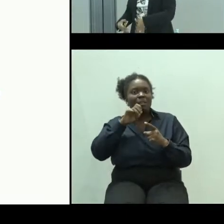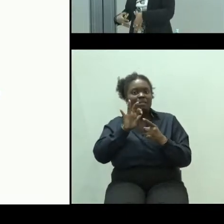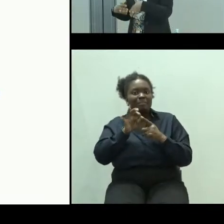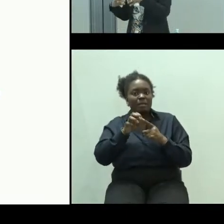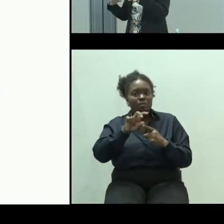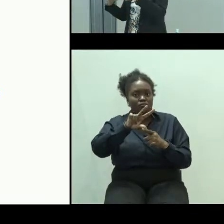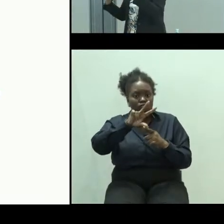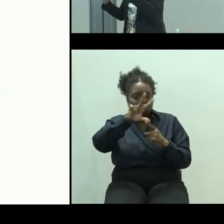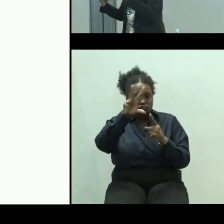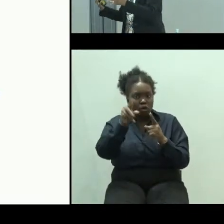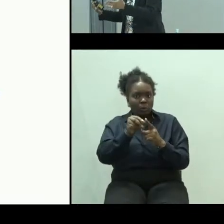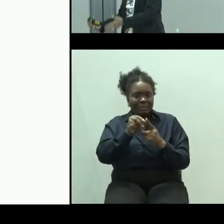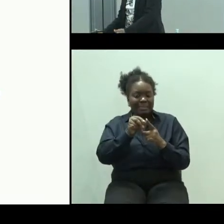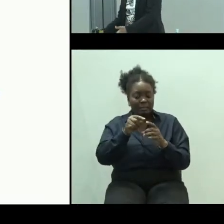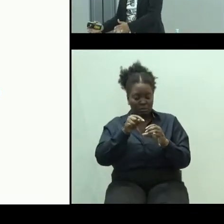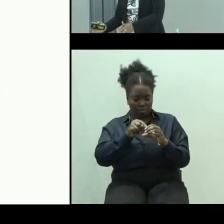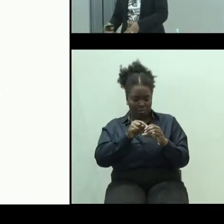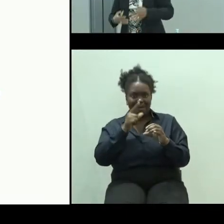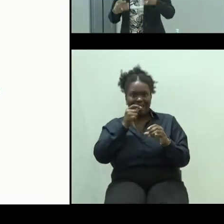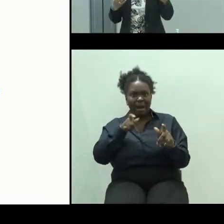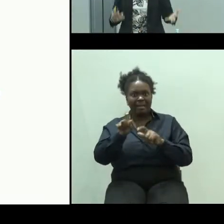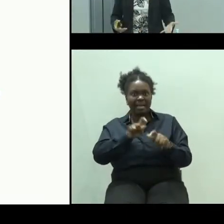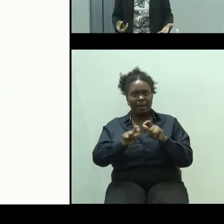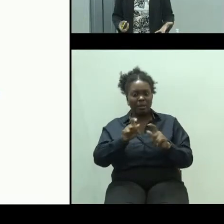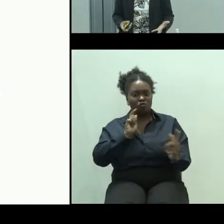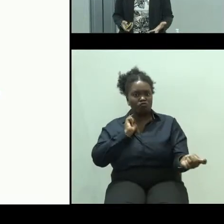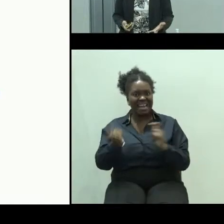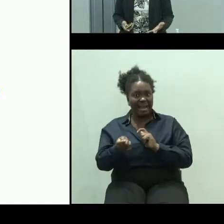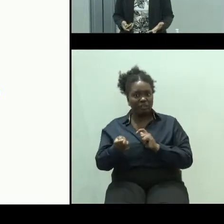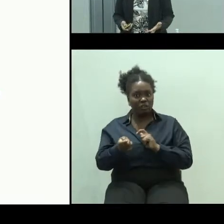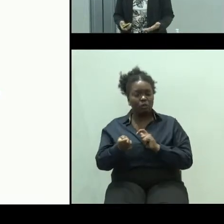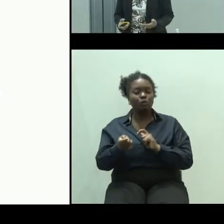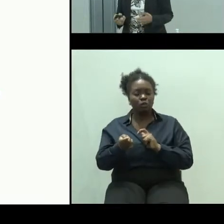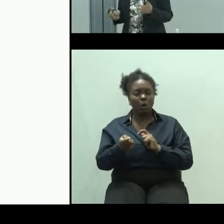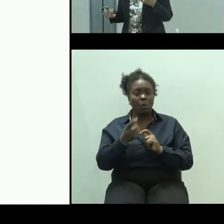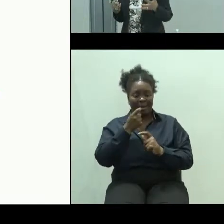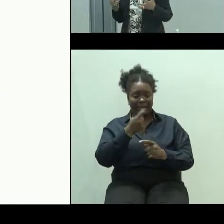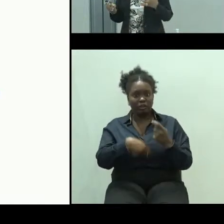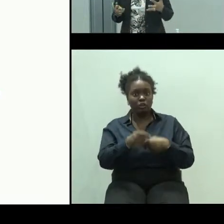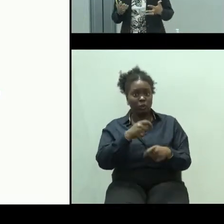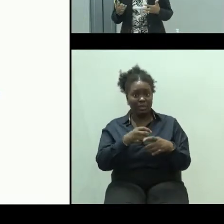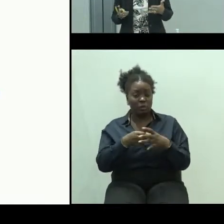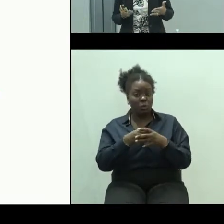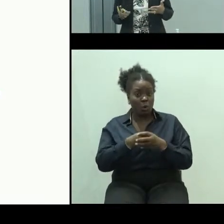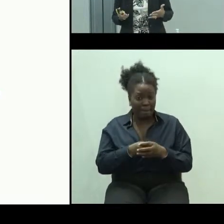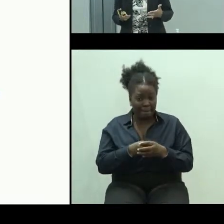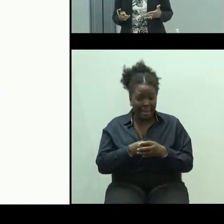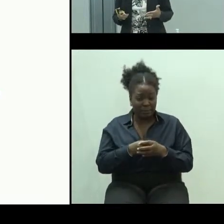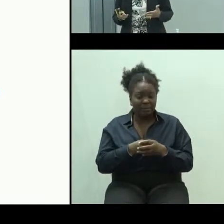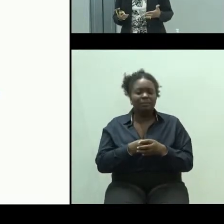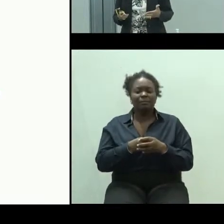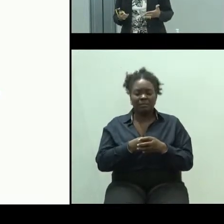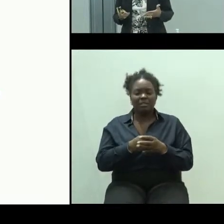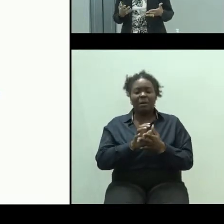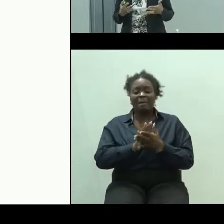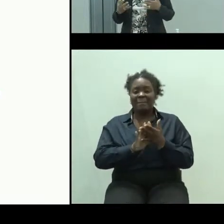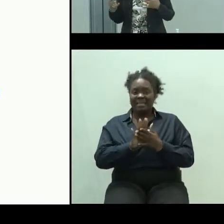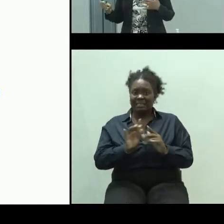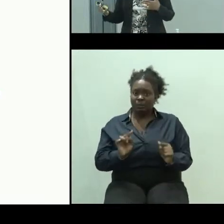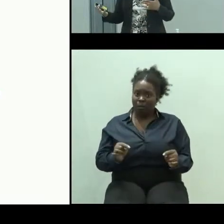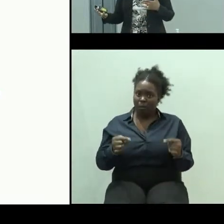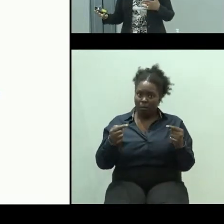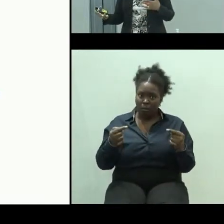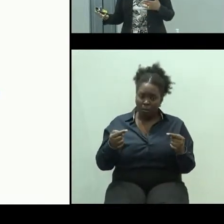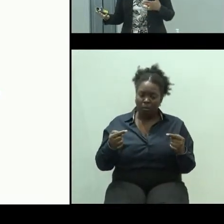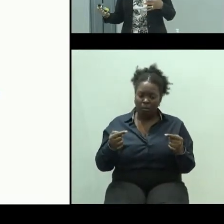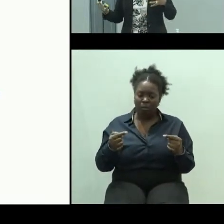enzymes, that you need to do the chemical reactions to make the compound that you want. So we're faced with the particular challenge here, and how do we